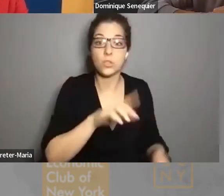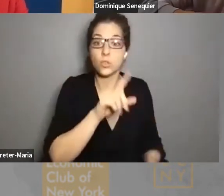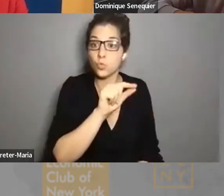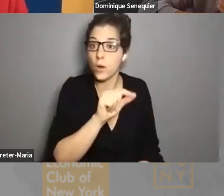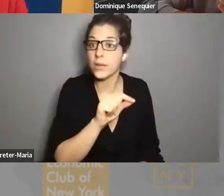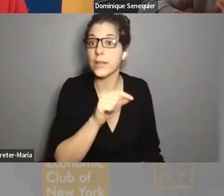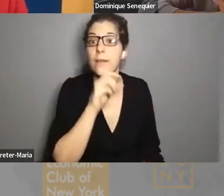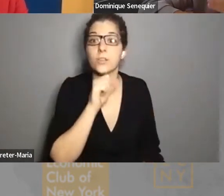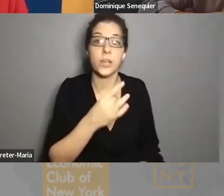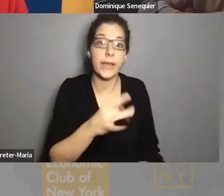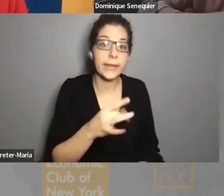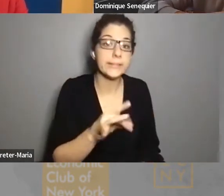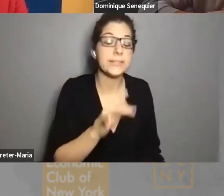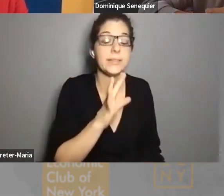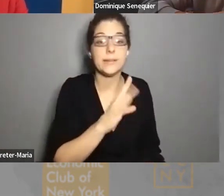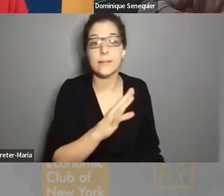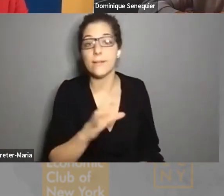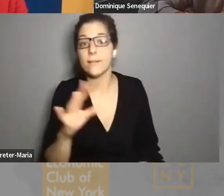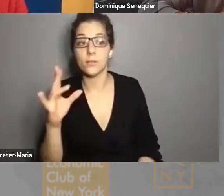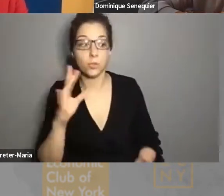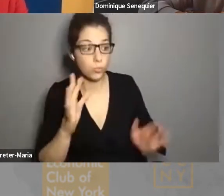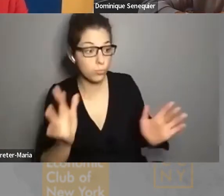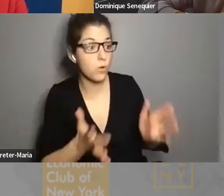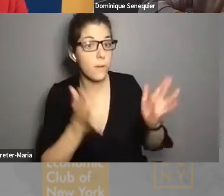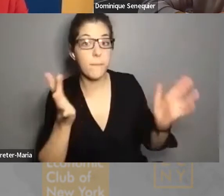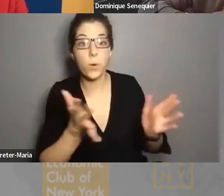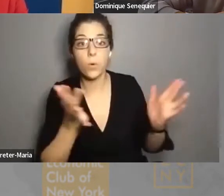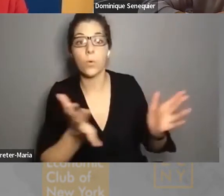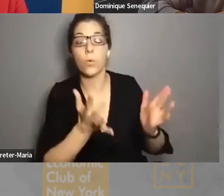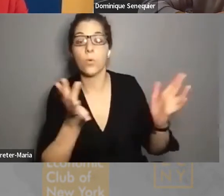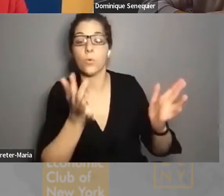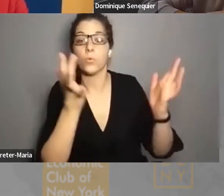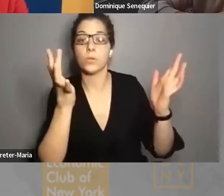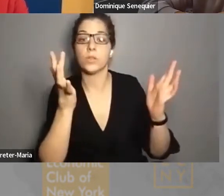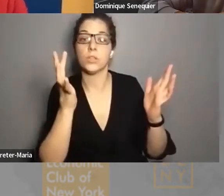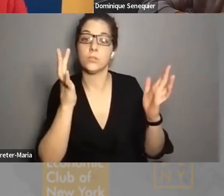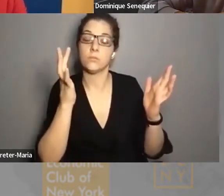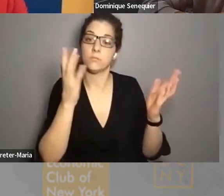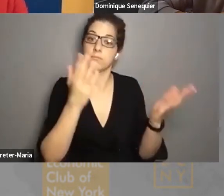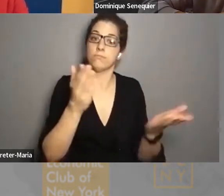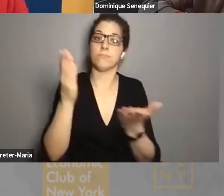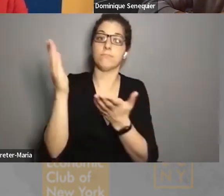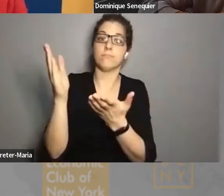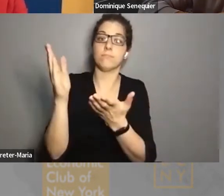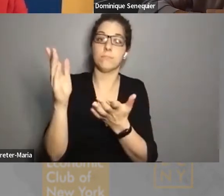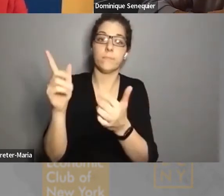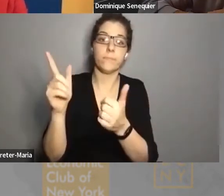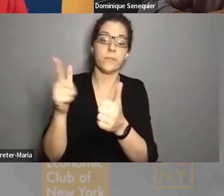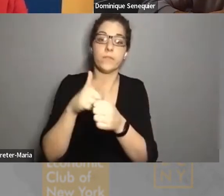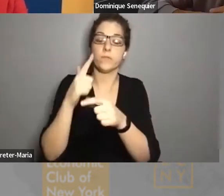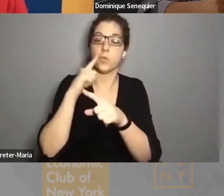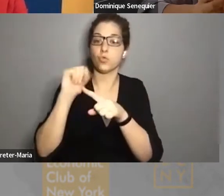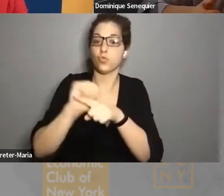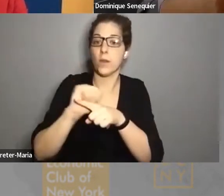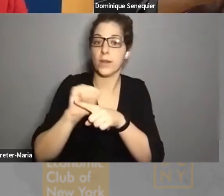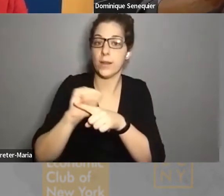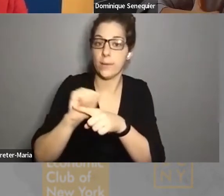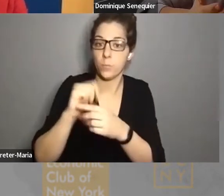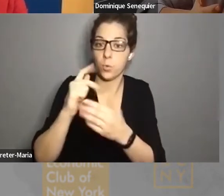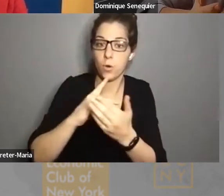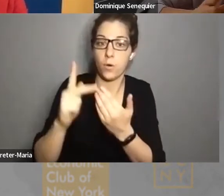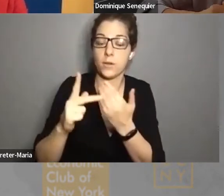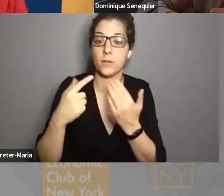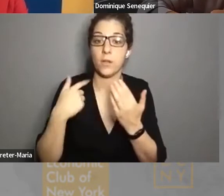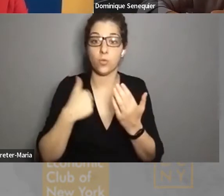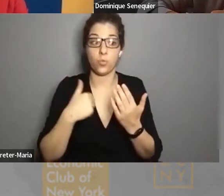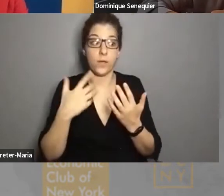years old, and to promote and in order to get First for training programs. So we want, because we have a